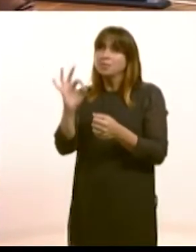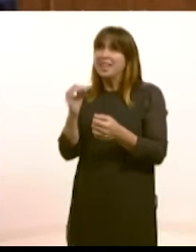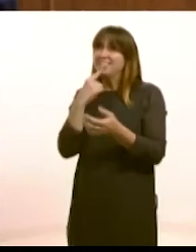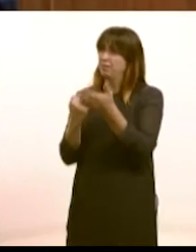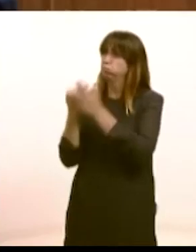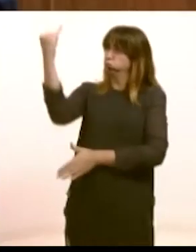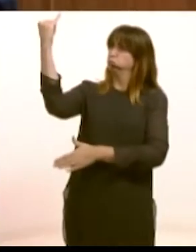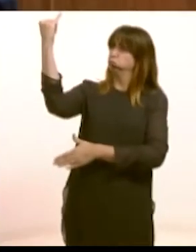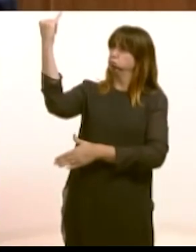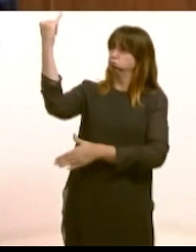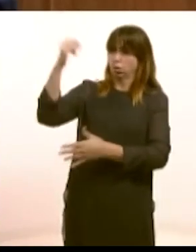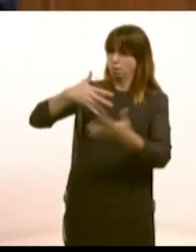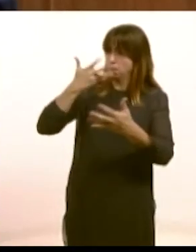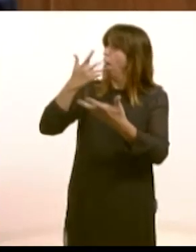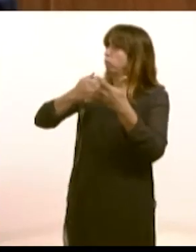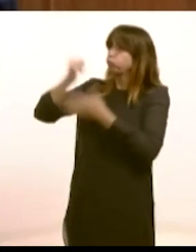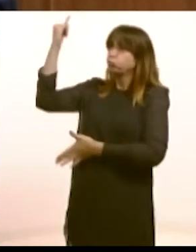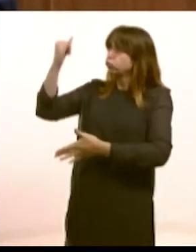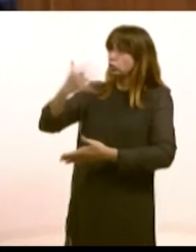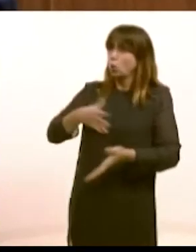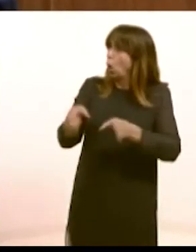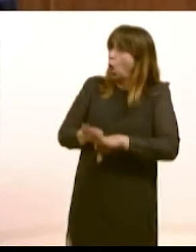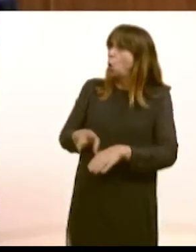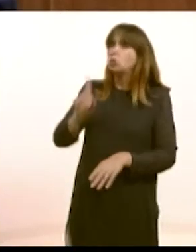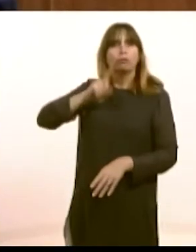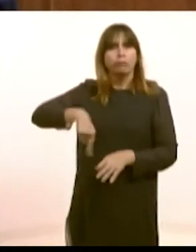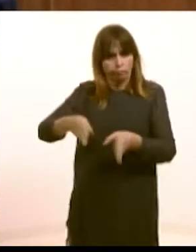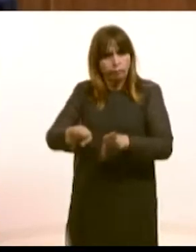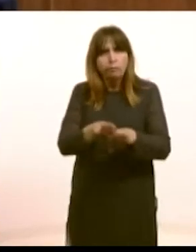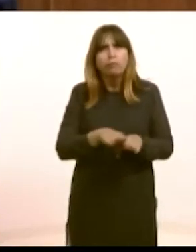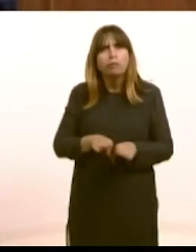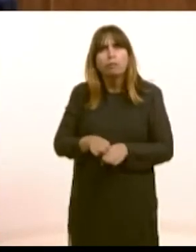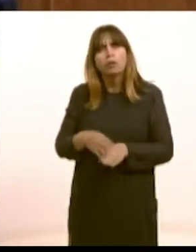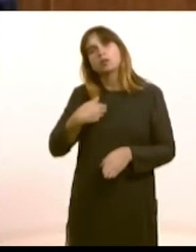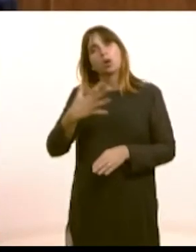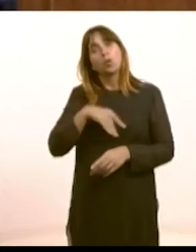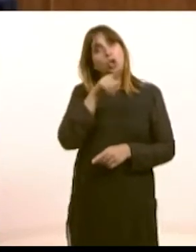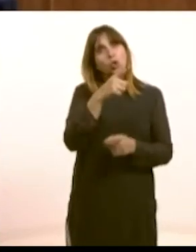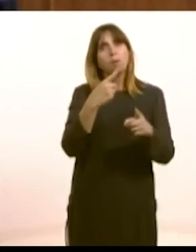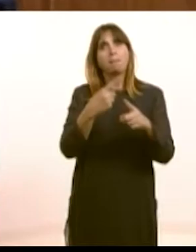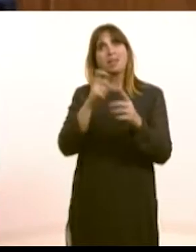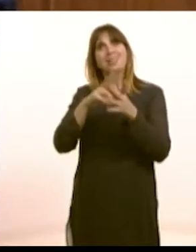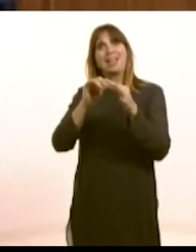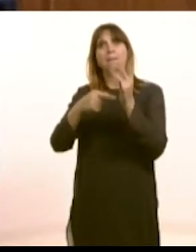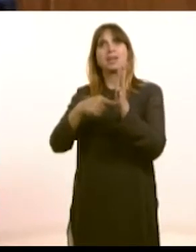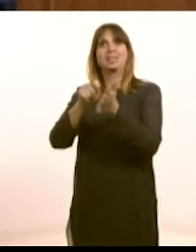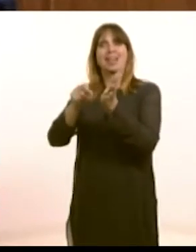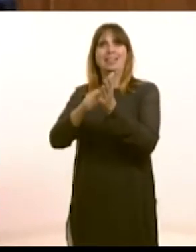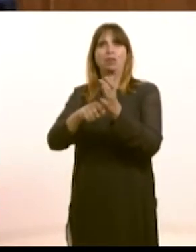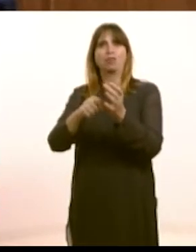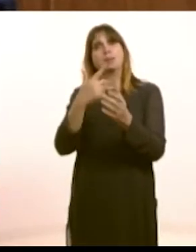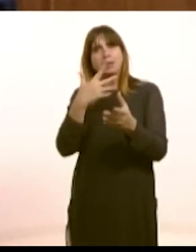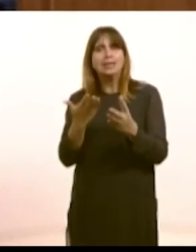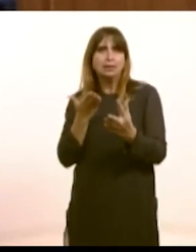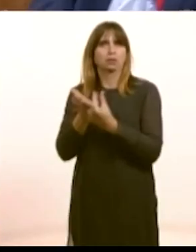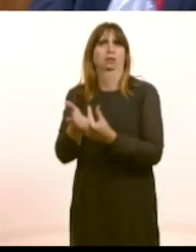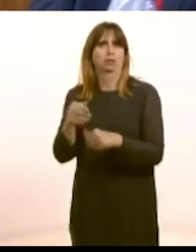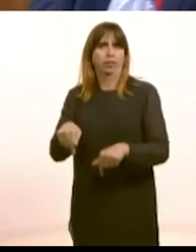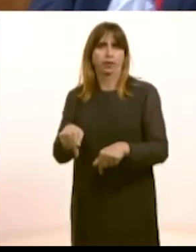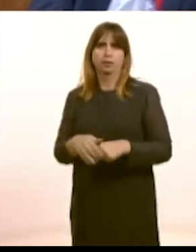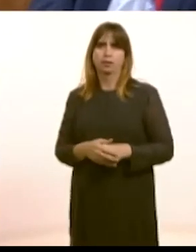those closures. So I'm asking the First Minister now, will he encourage his colleague, the Cabinet Secretary, to personally intervene in this case? Well, he seems to be making a case for